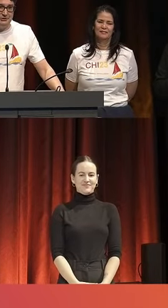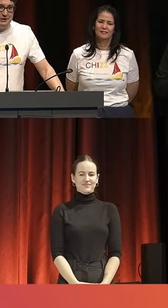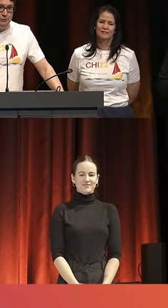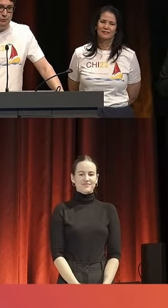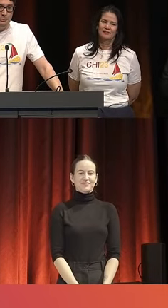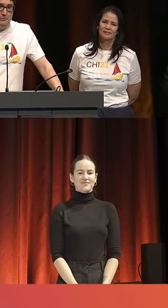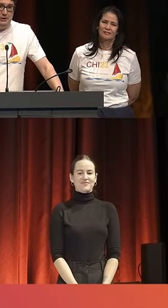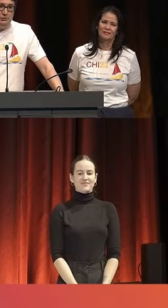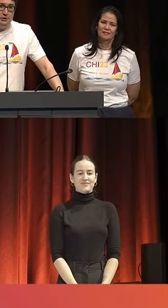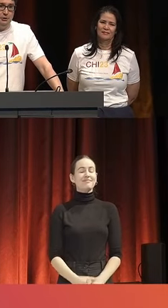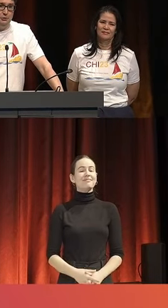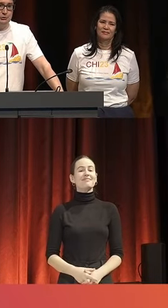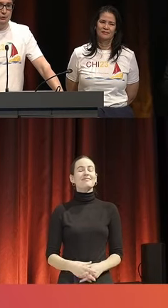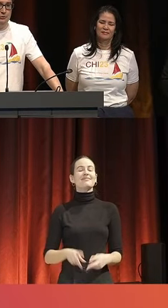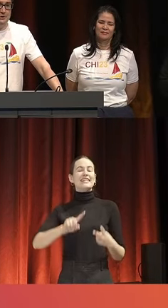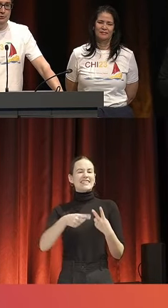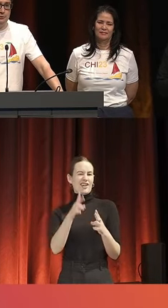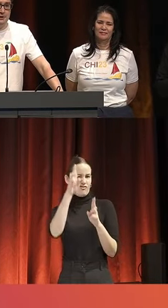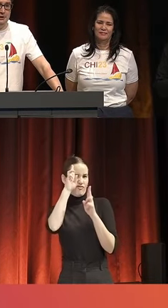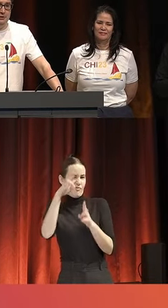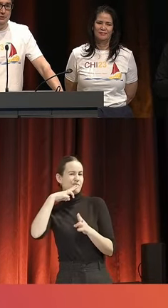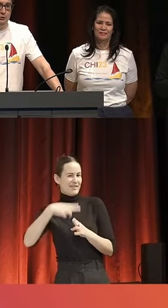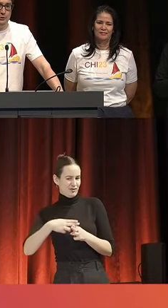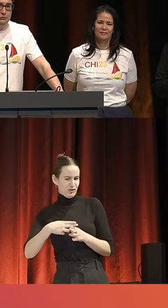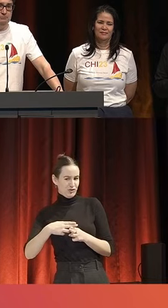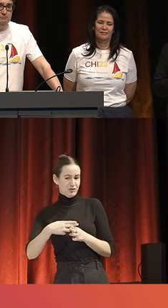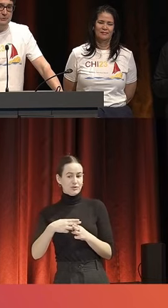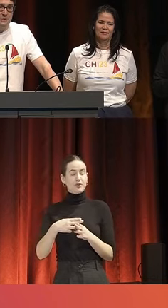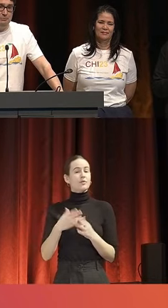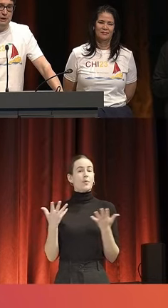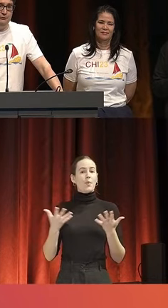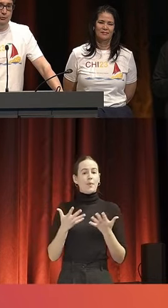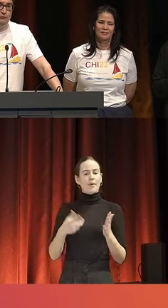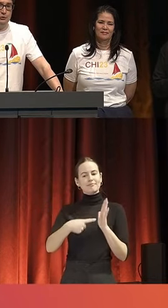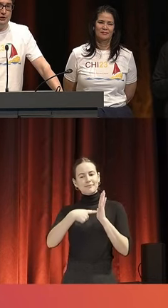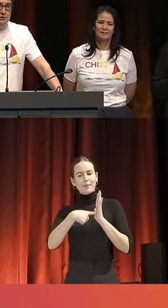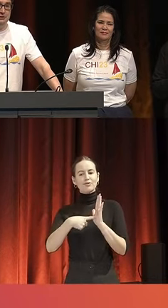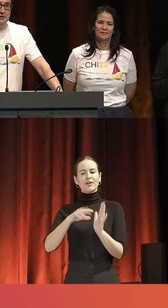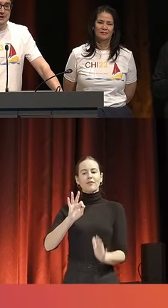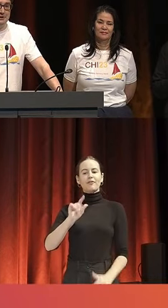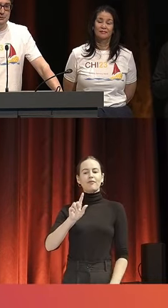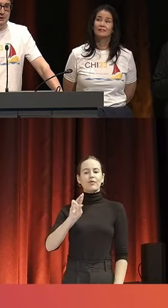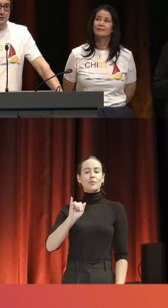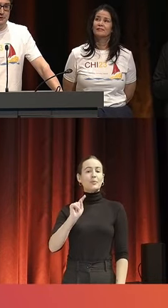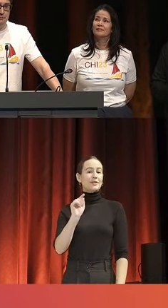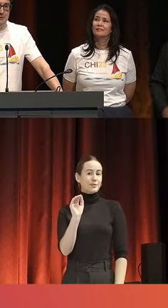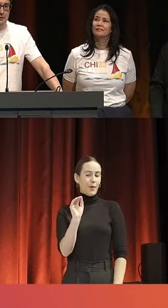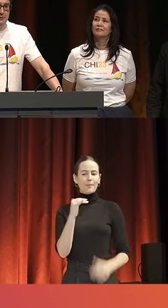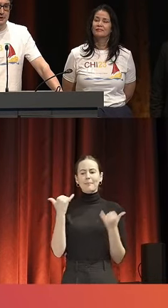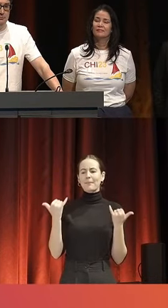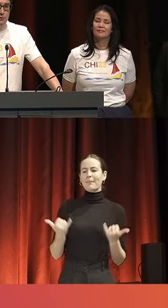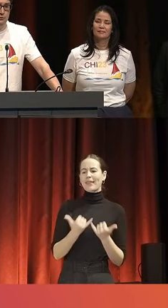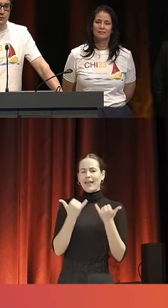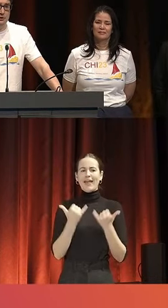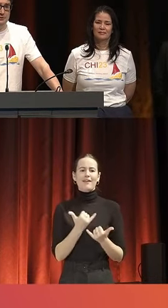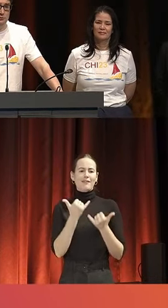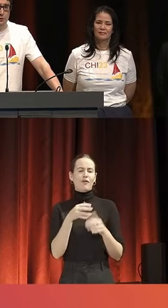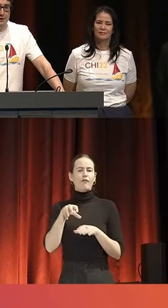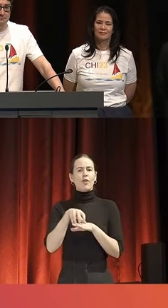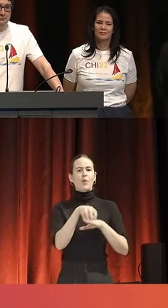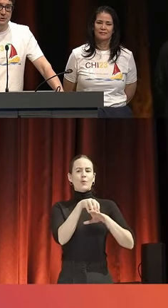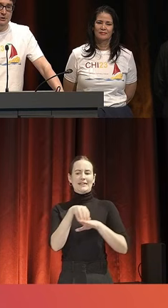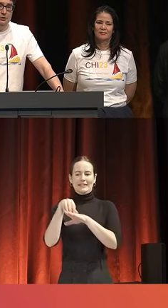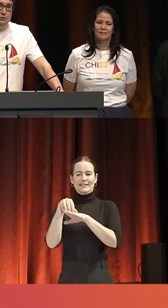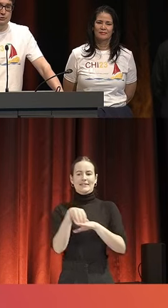And the second honorable mention goes to Demonstrating Fluito, a playful flotation tank experience by Maria